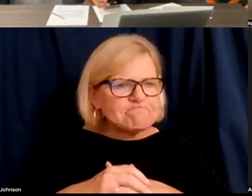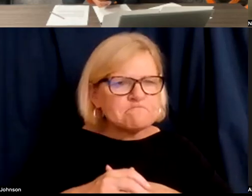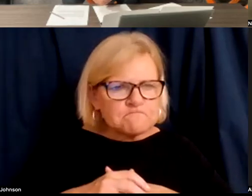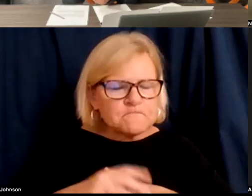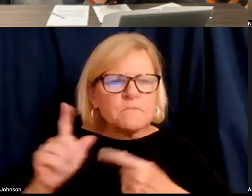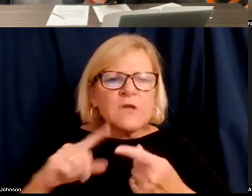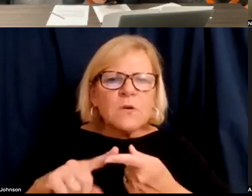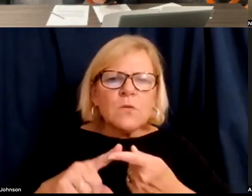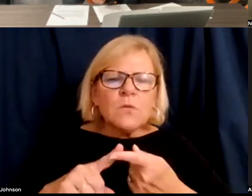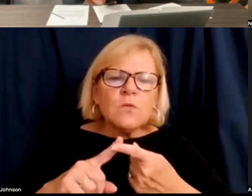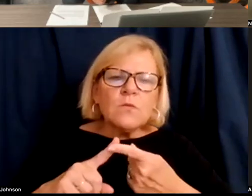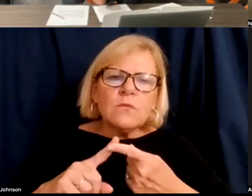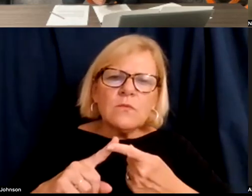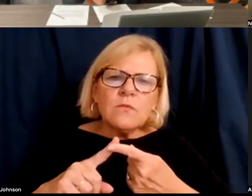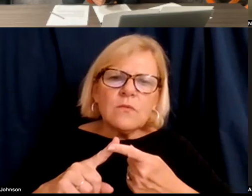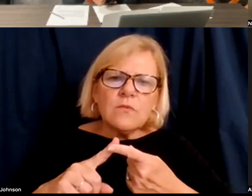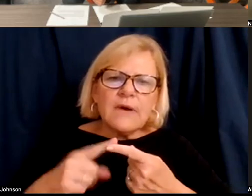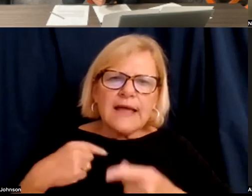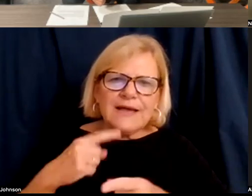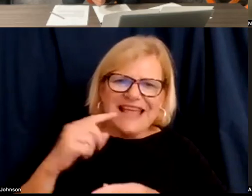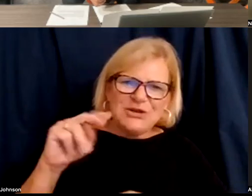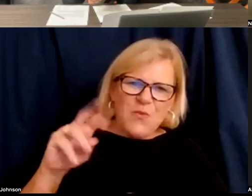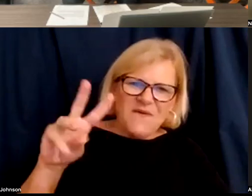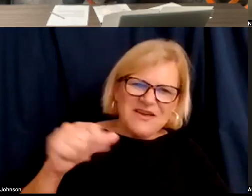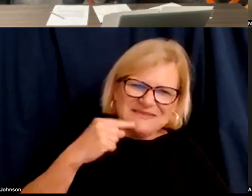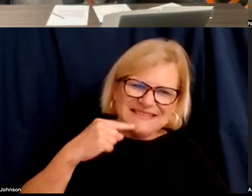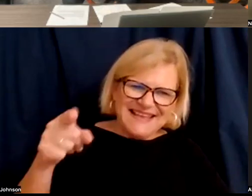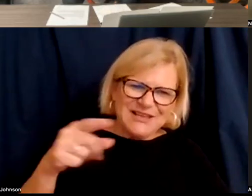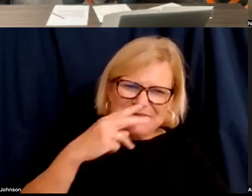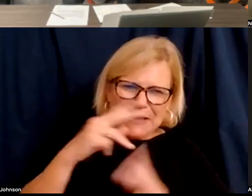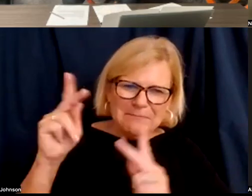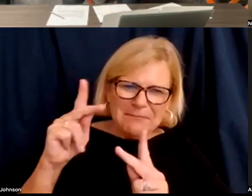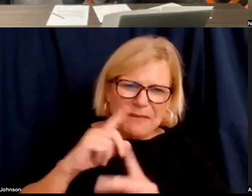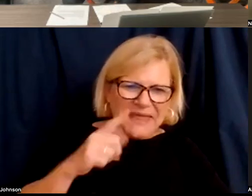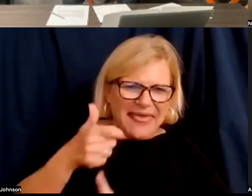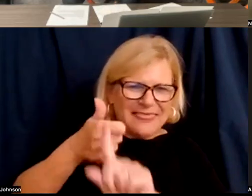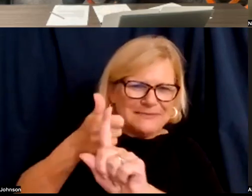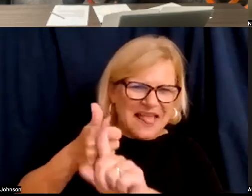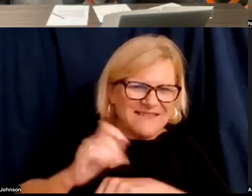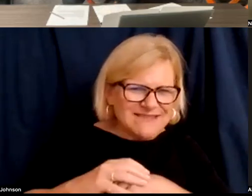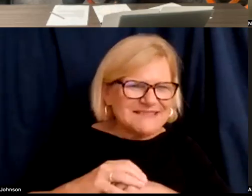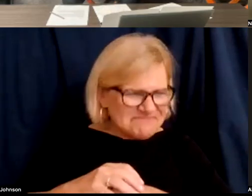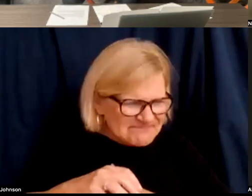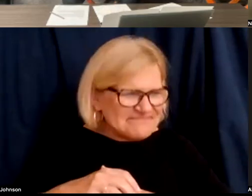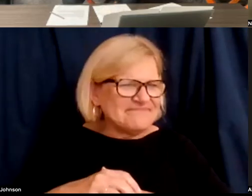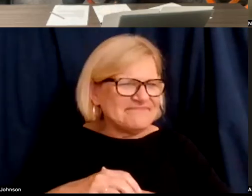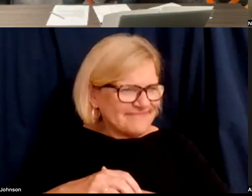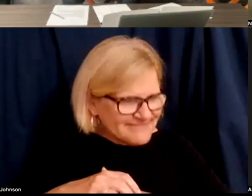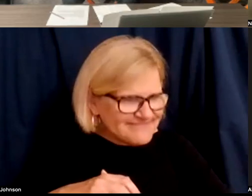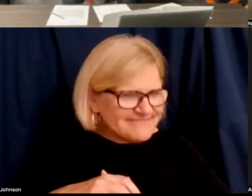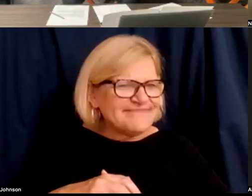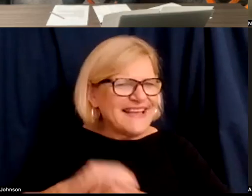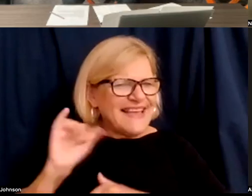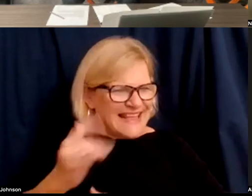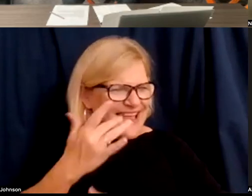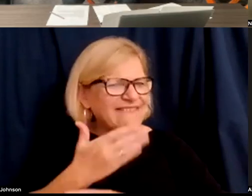When I see, like Nova will say, when you see people being themselves, that's that's the